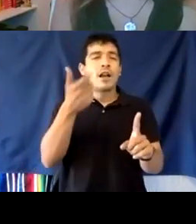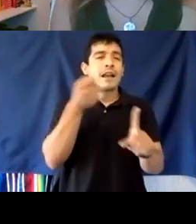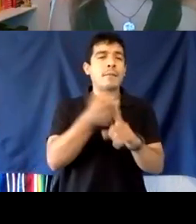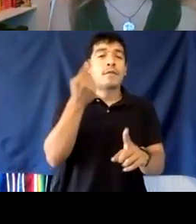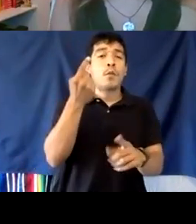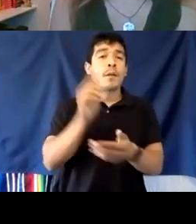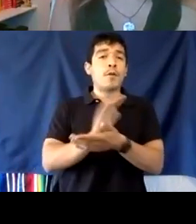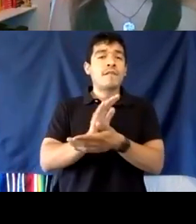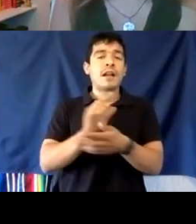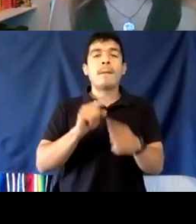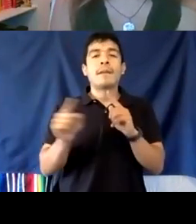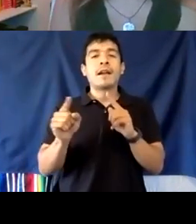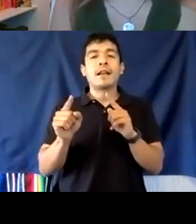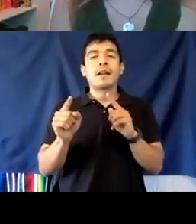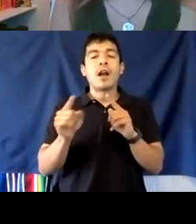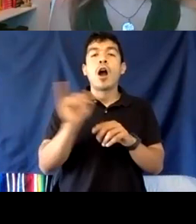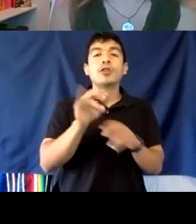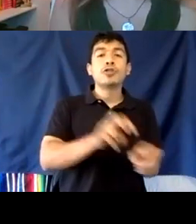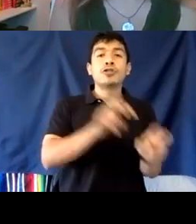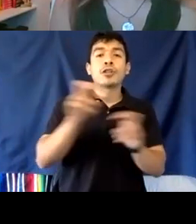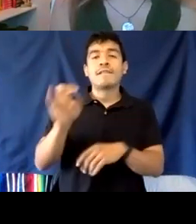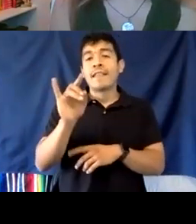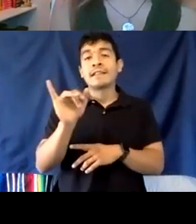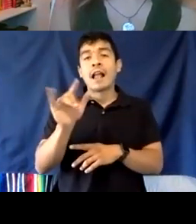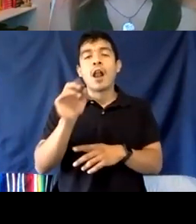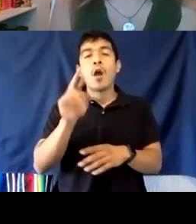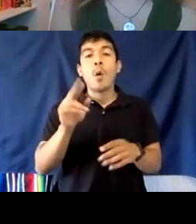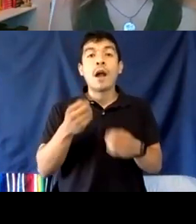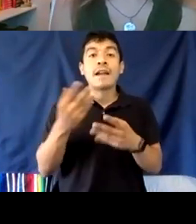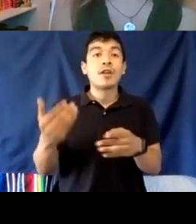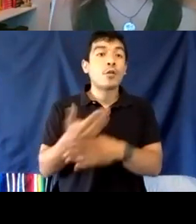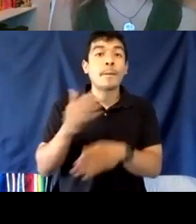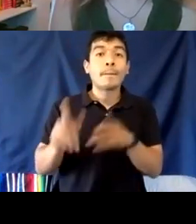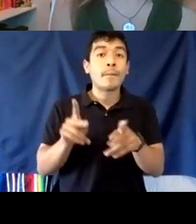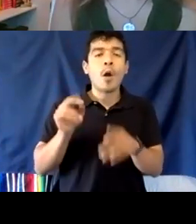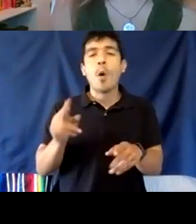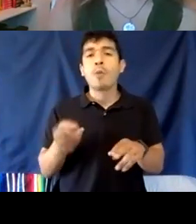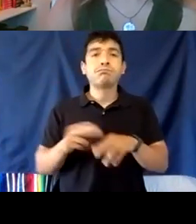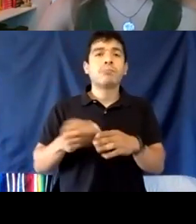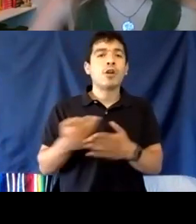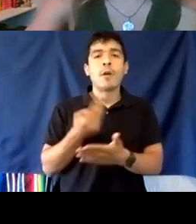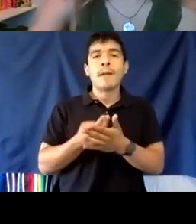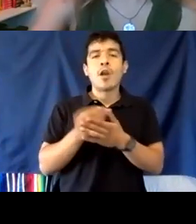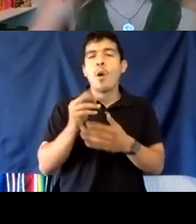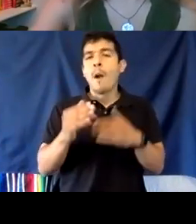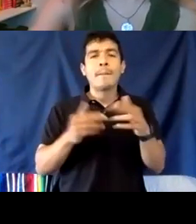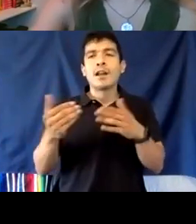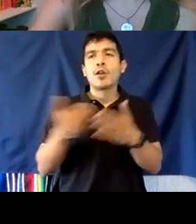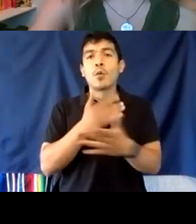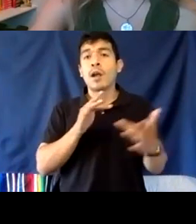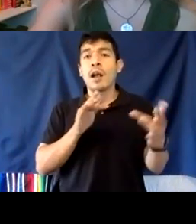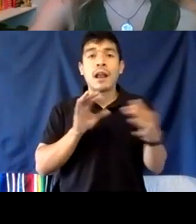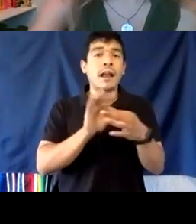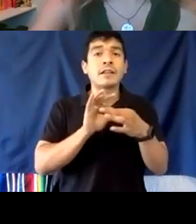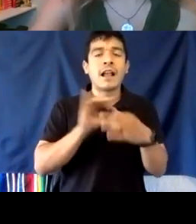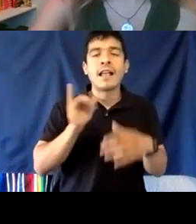of, you know, shifting the dial or activating new people or raising new money or building new connections or whatever films can contribute